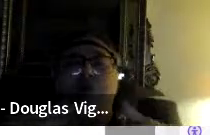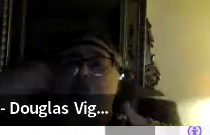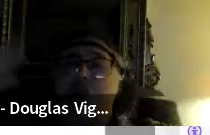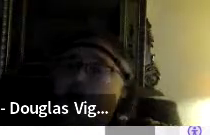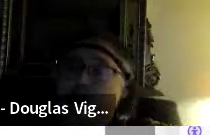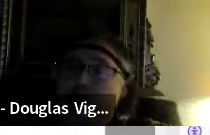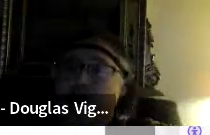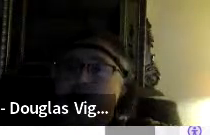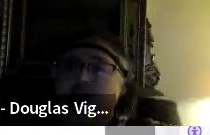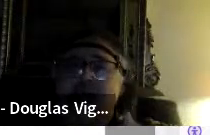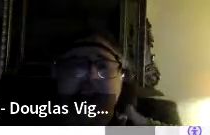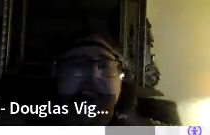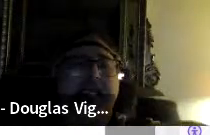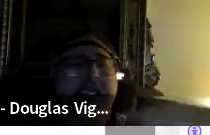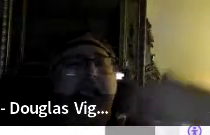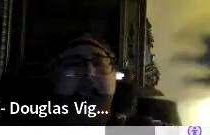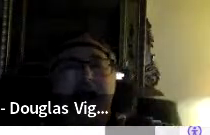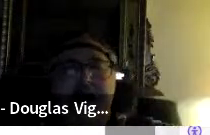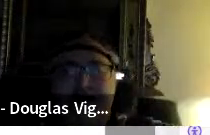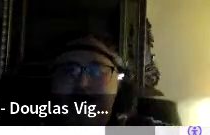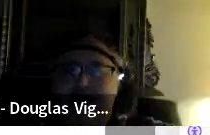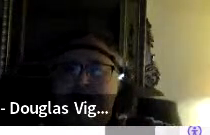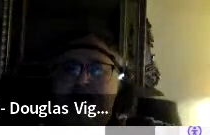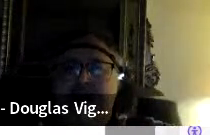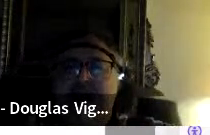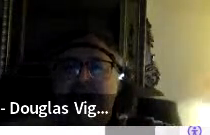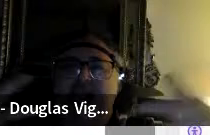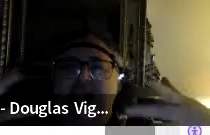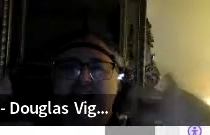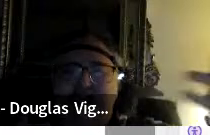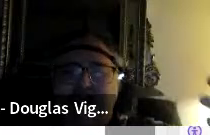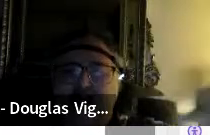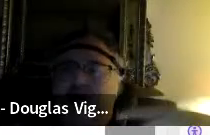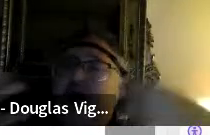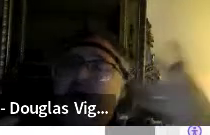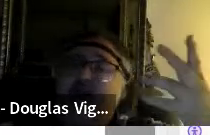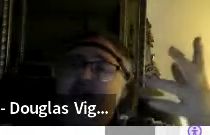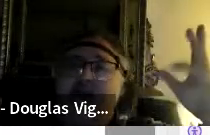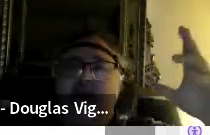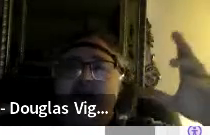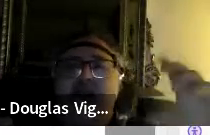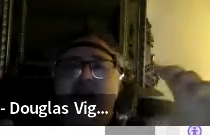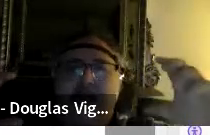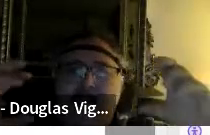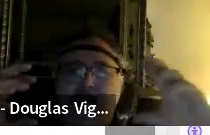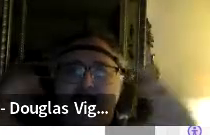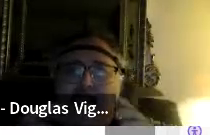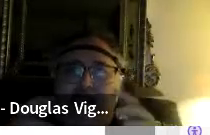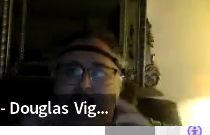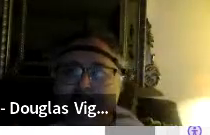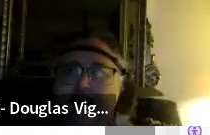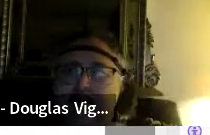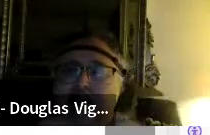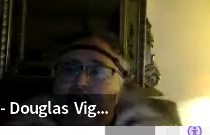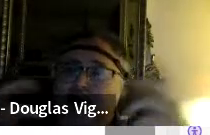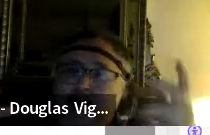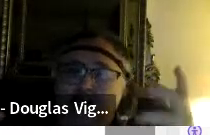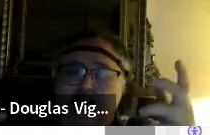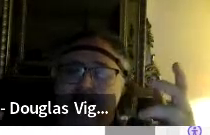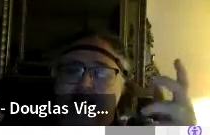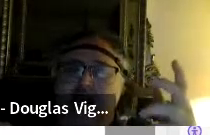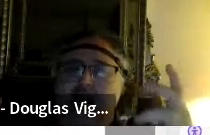It gets so warm, it doesn't die off, the fish agitated or whatever, but can have